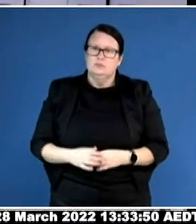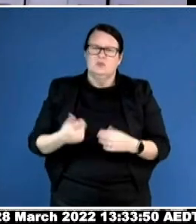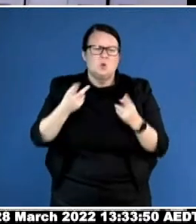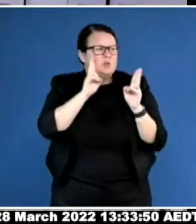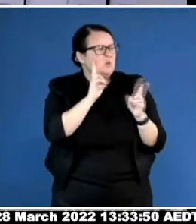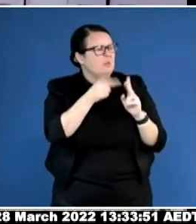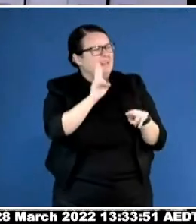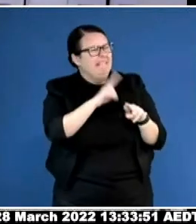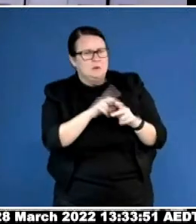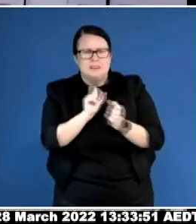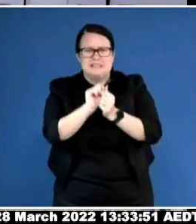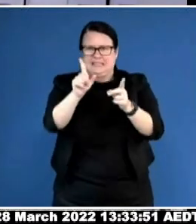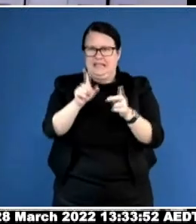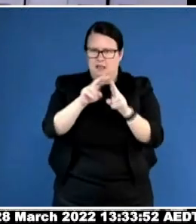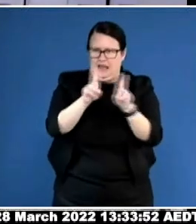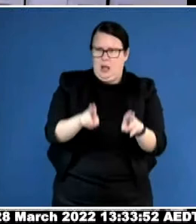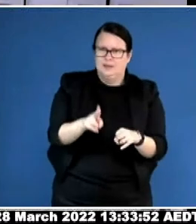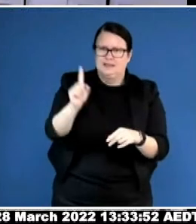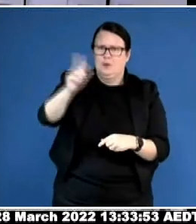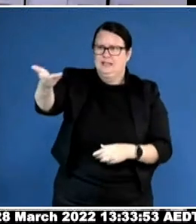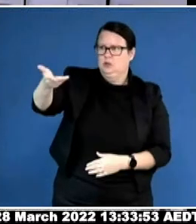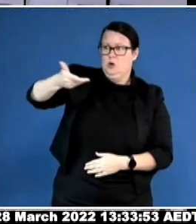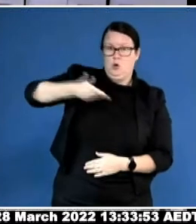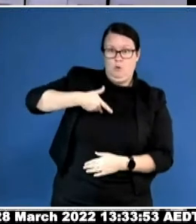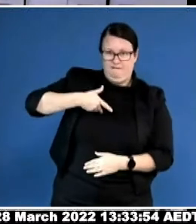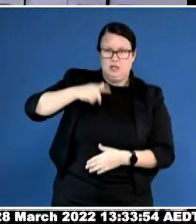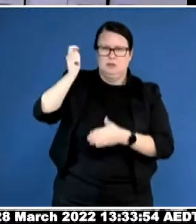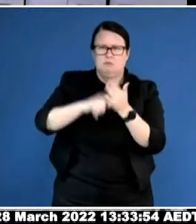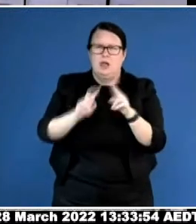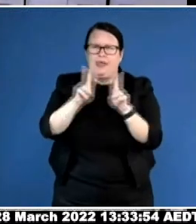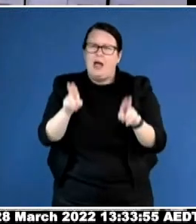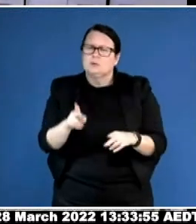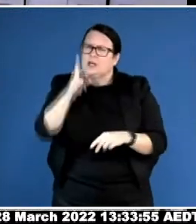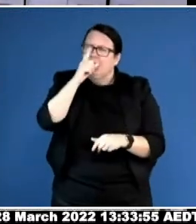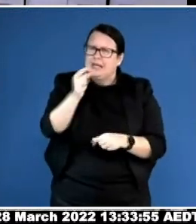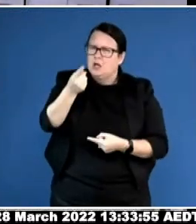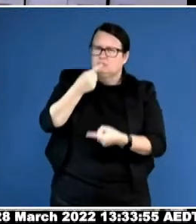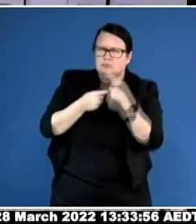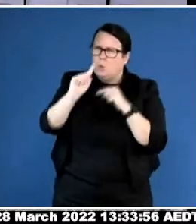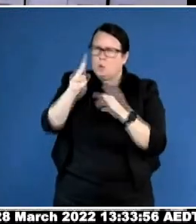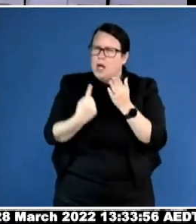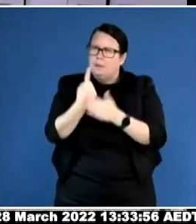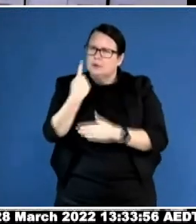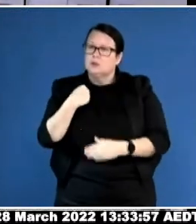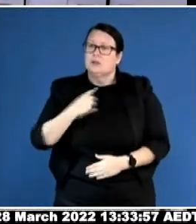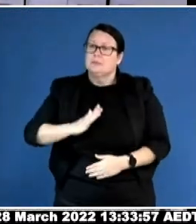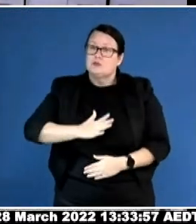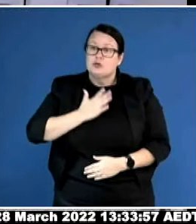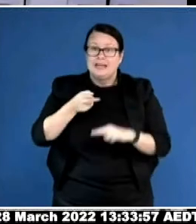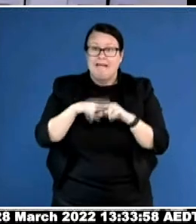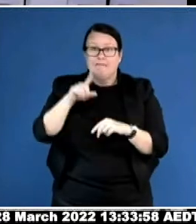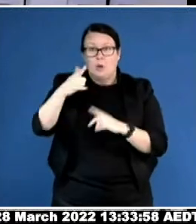obviously someone has to make an offer, whether at auction or otherwise. Can you just describe what happened? Because I'm interested also in whether you had a solicitor and whether